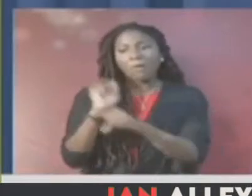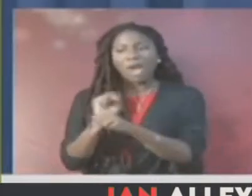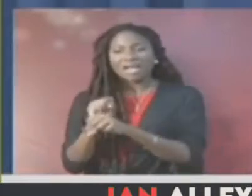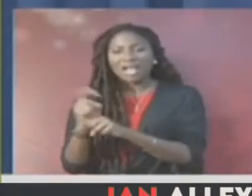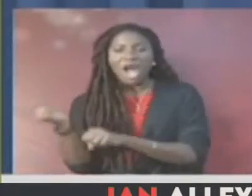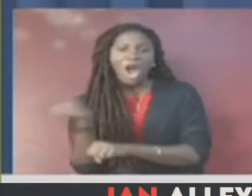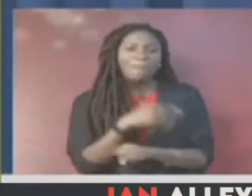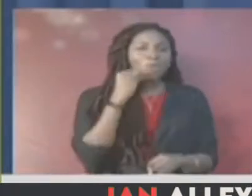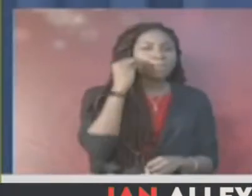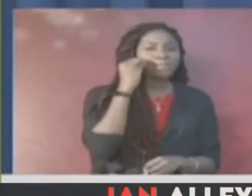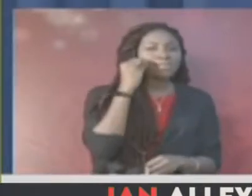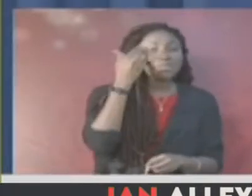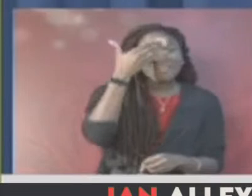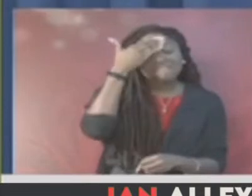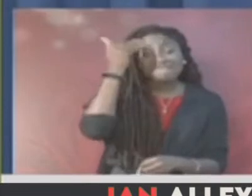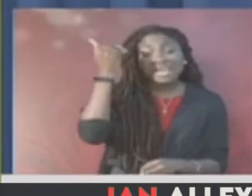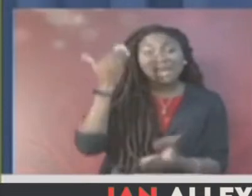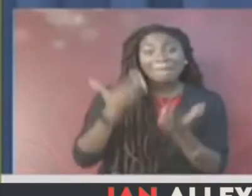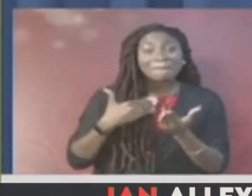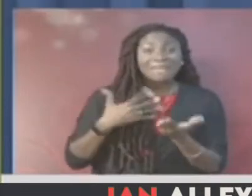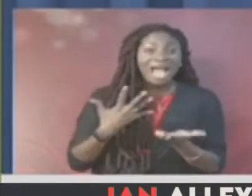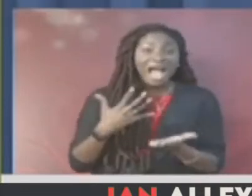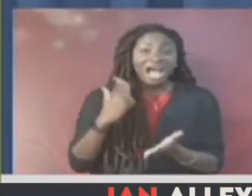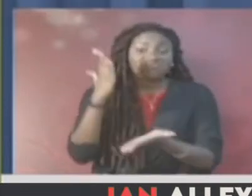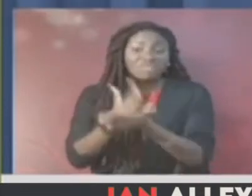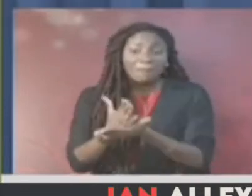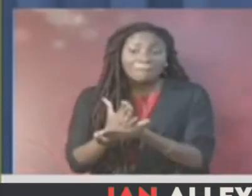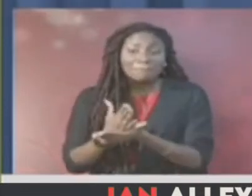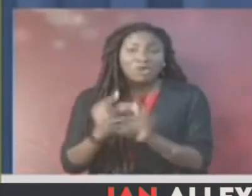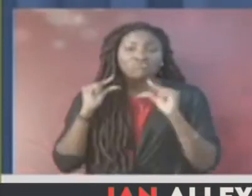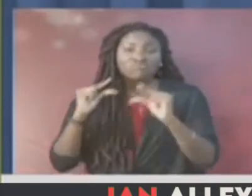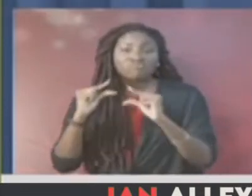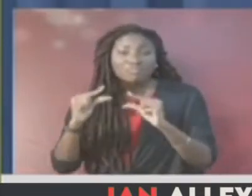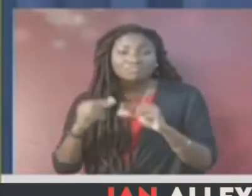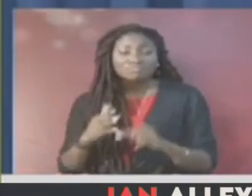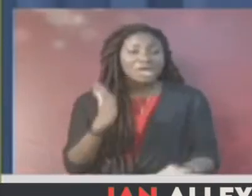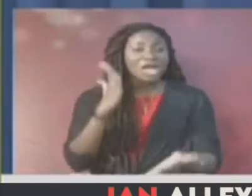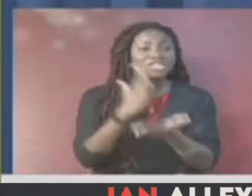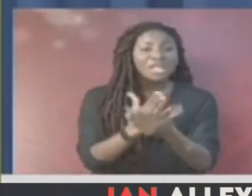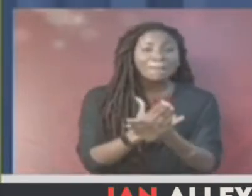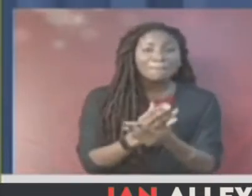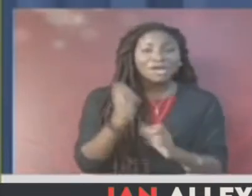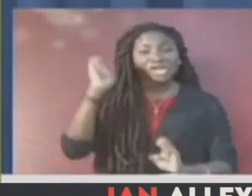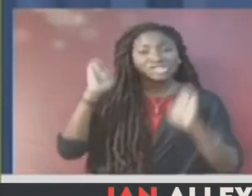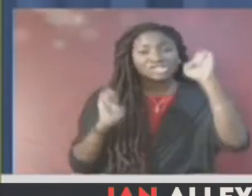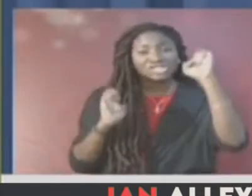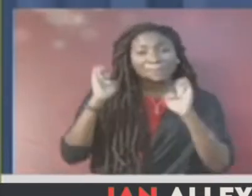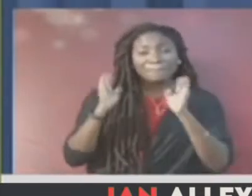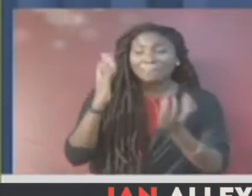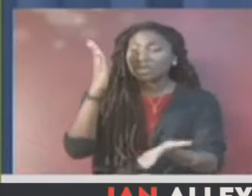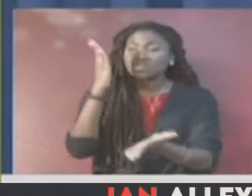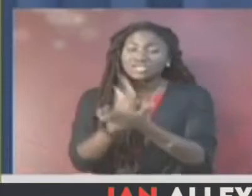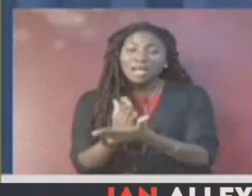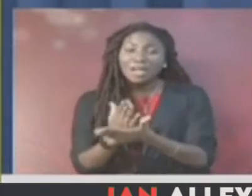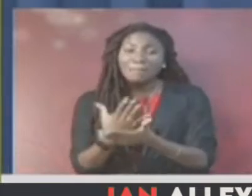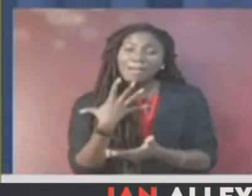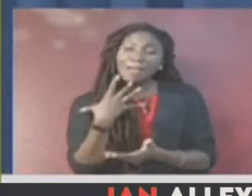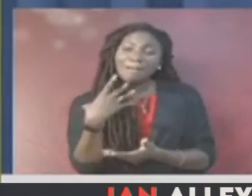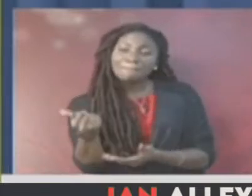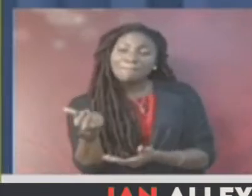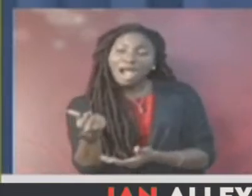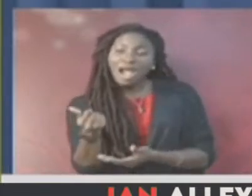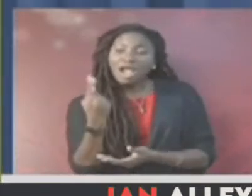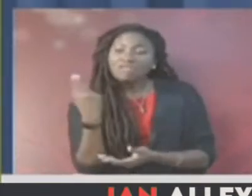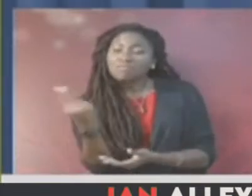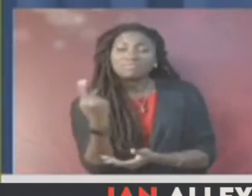little bits. They forget that they stopped at a space to have food. They stopped at the gym. They forget all the little bits in between. As